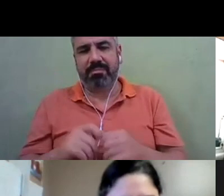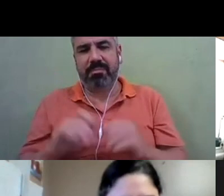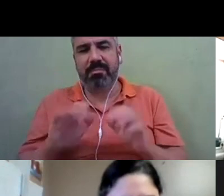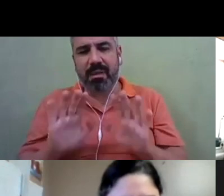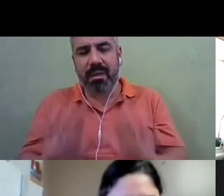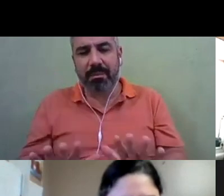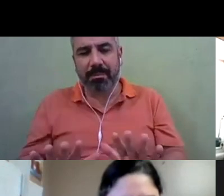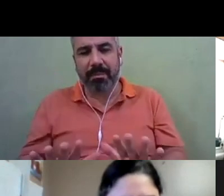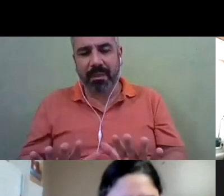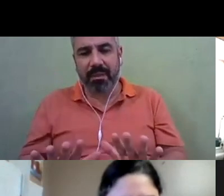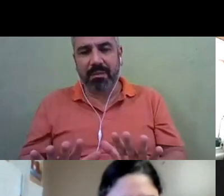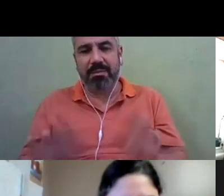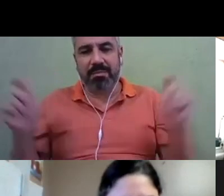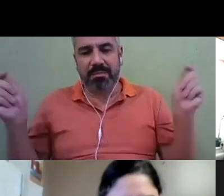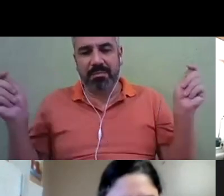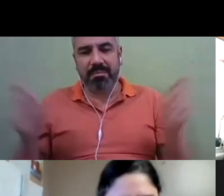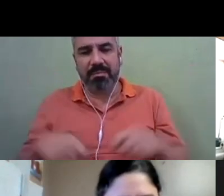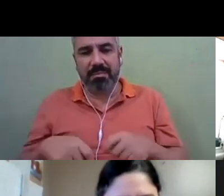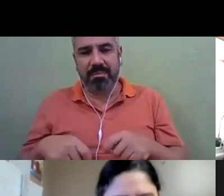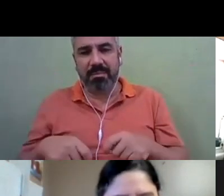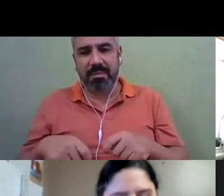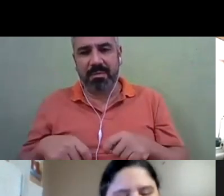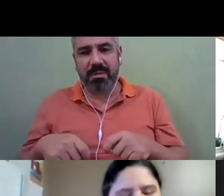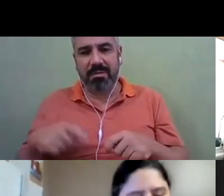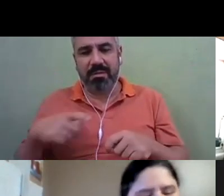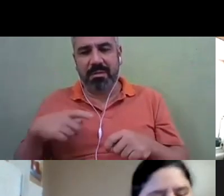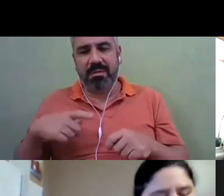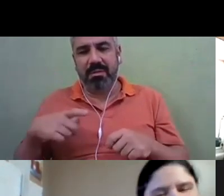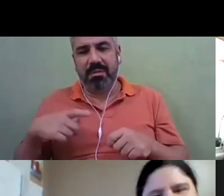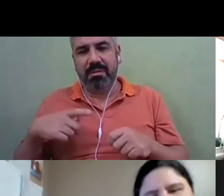happen next? Who knows? You know, really, who knows? But